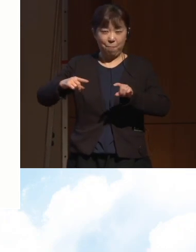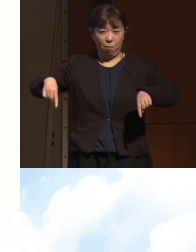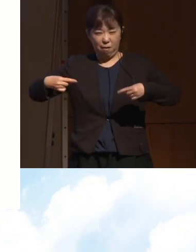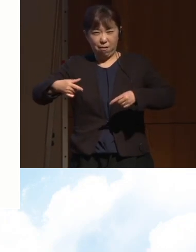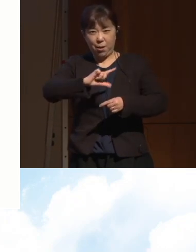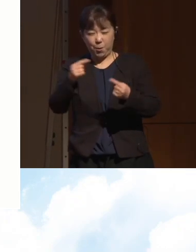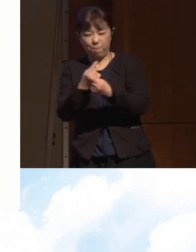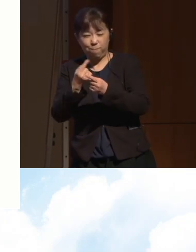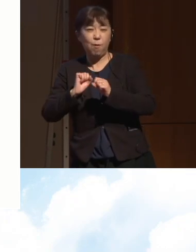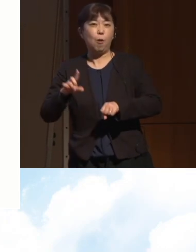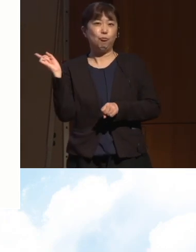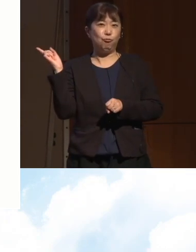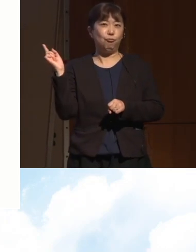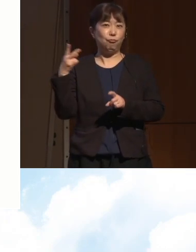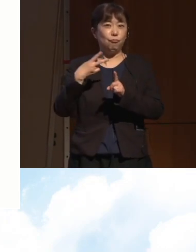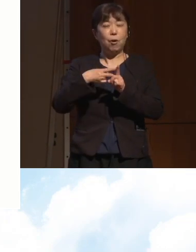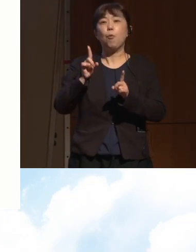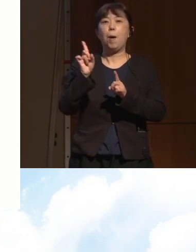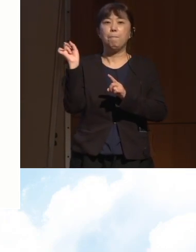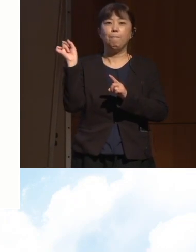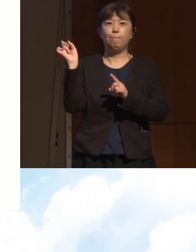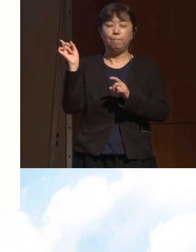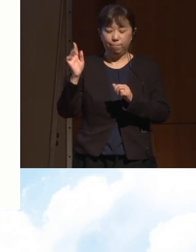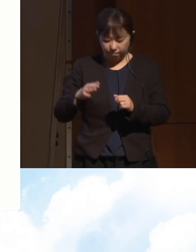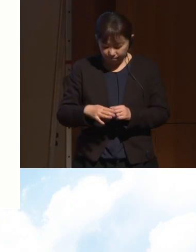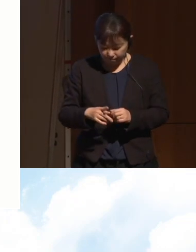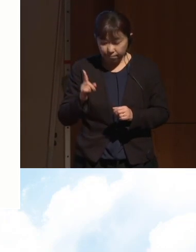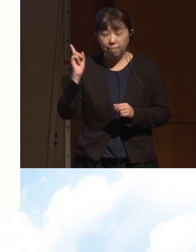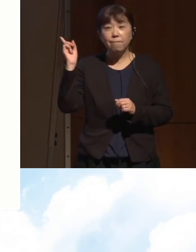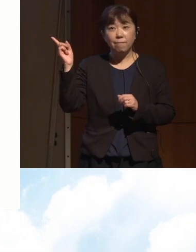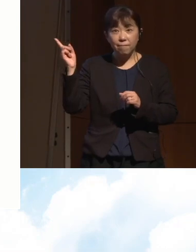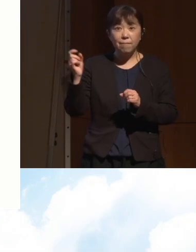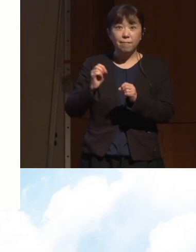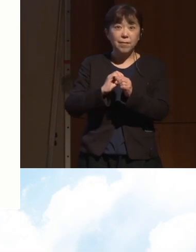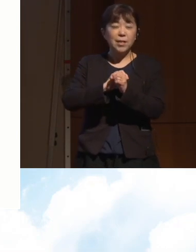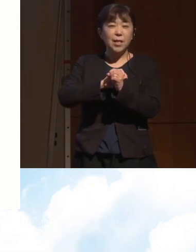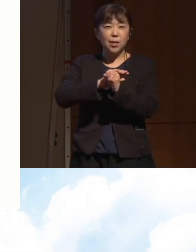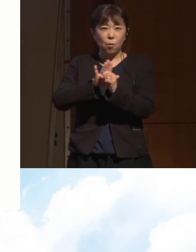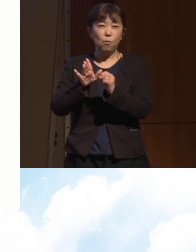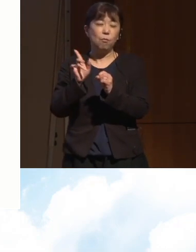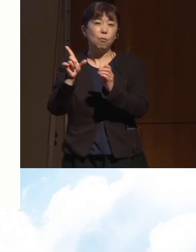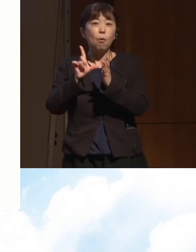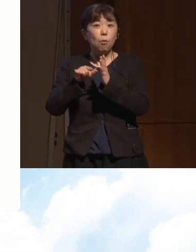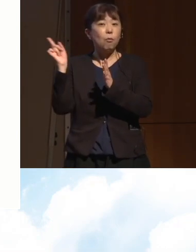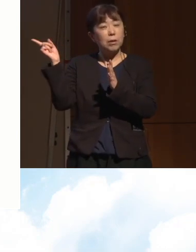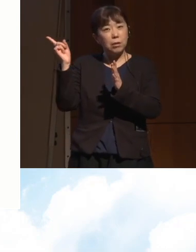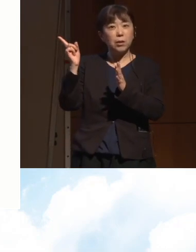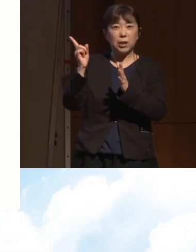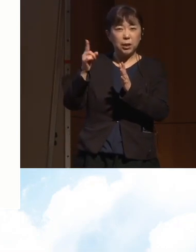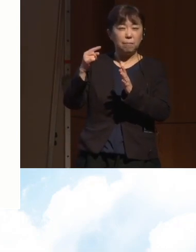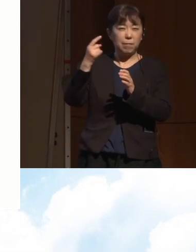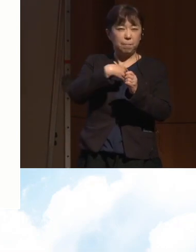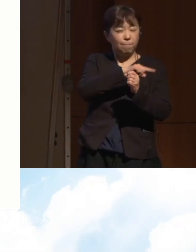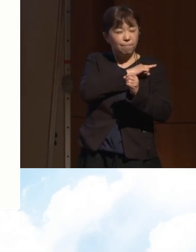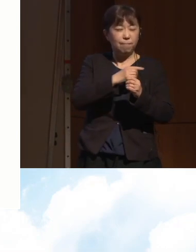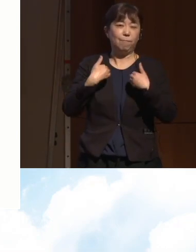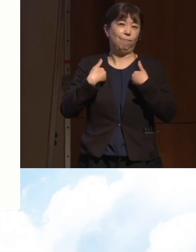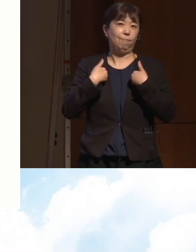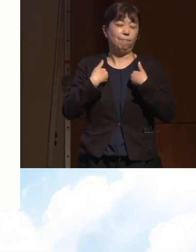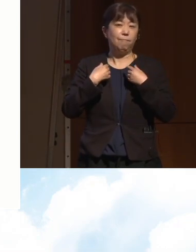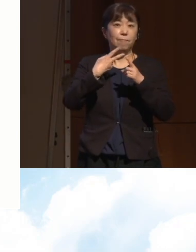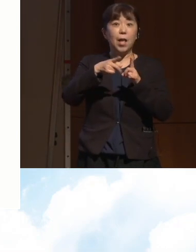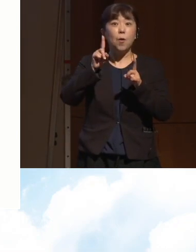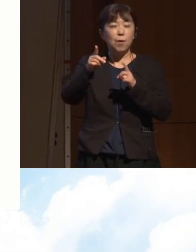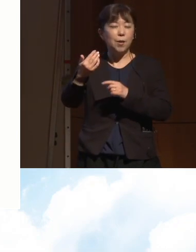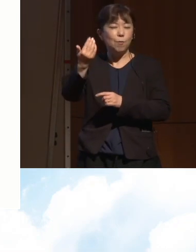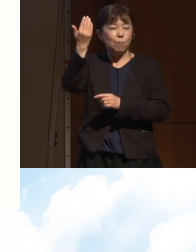that actually is an evolved capability. If you look at Formula One races from the 1950s and 1960s,